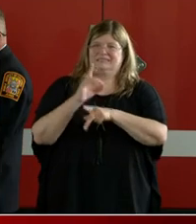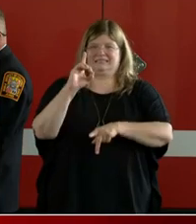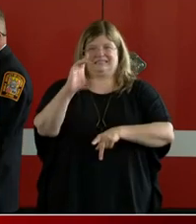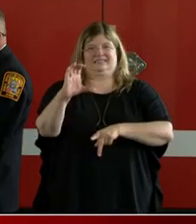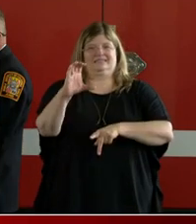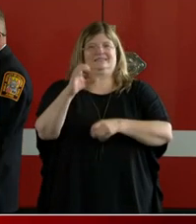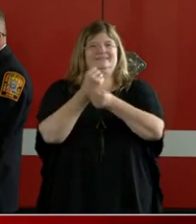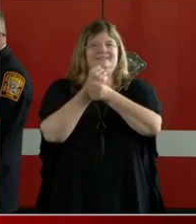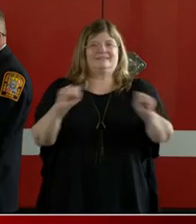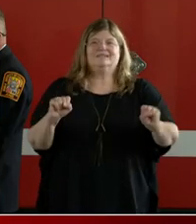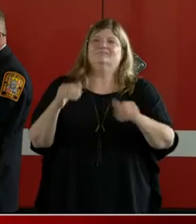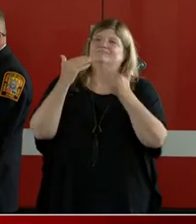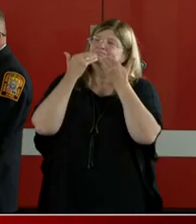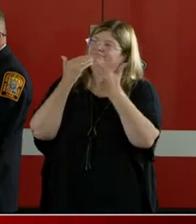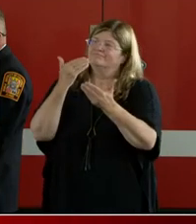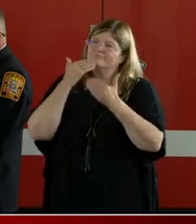that.